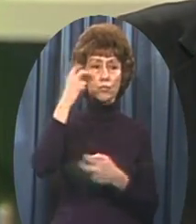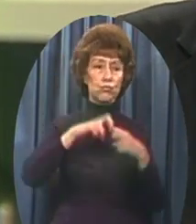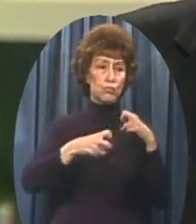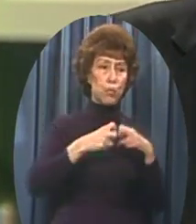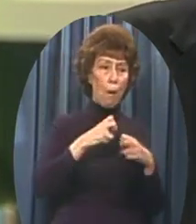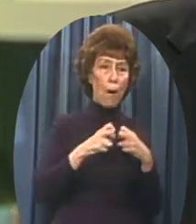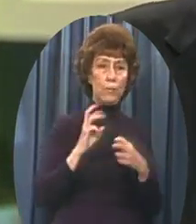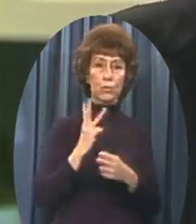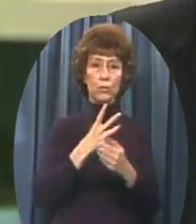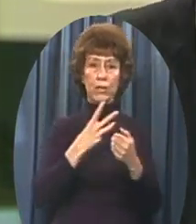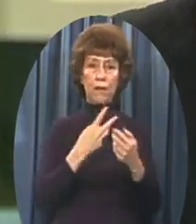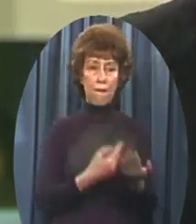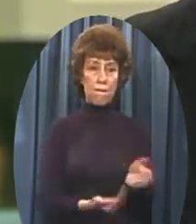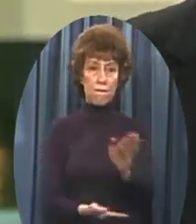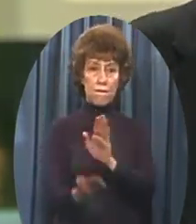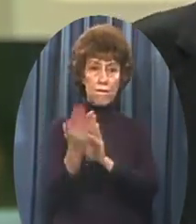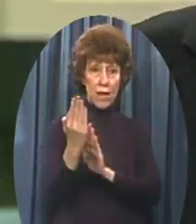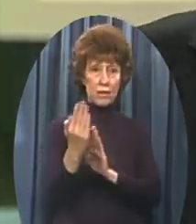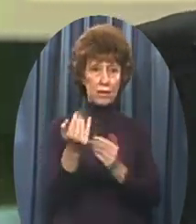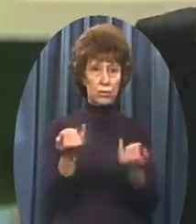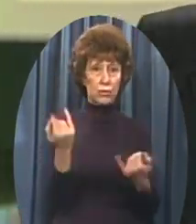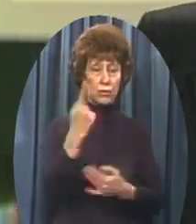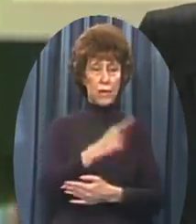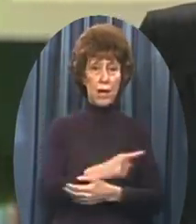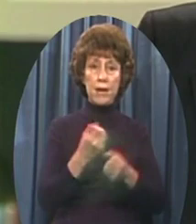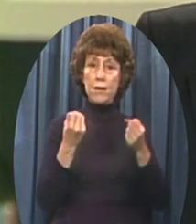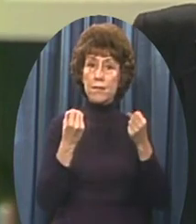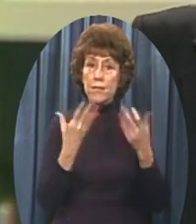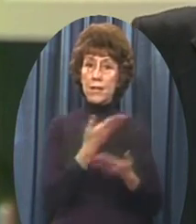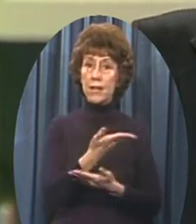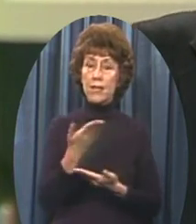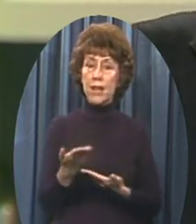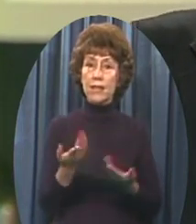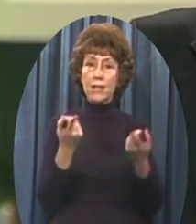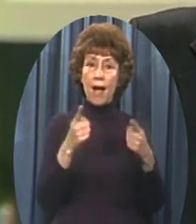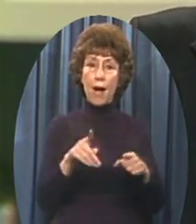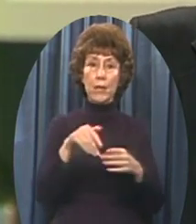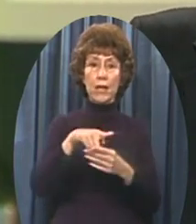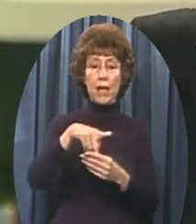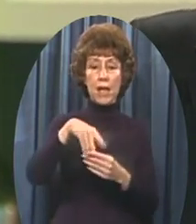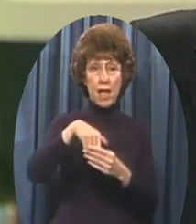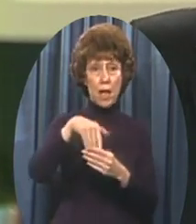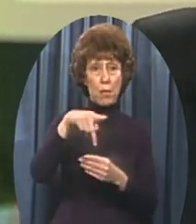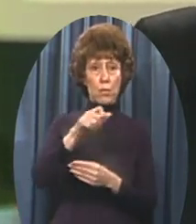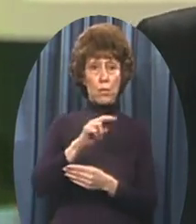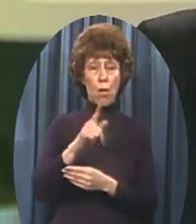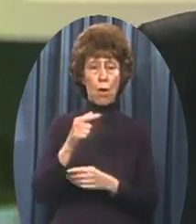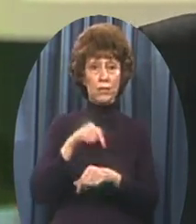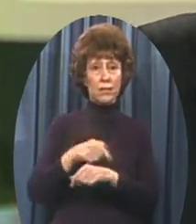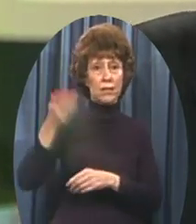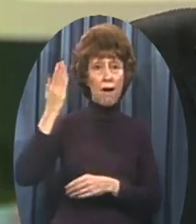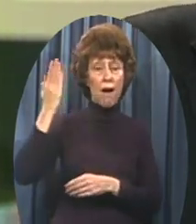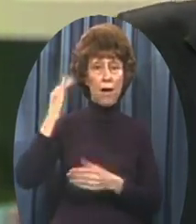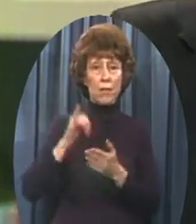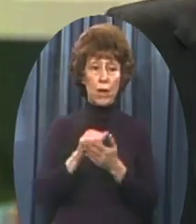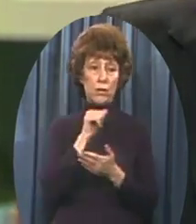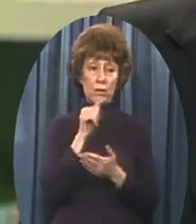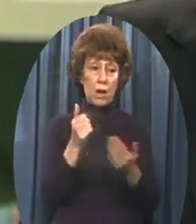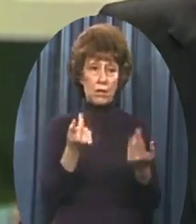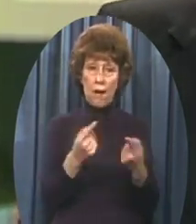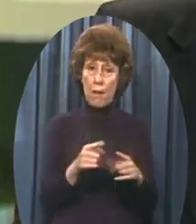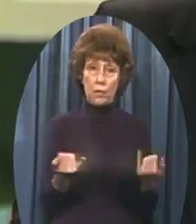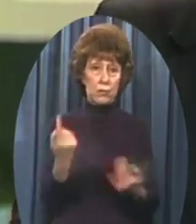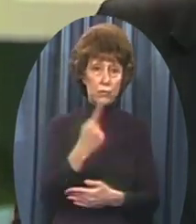today, and there were many things unique to his day that are not common to ours. He was beaten. He